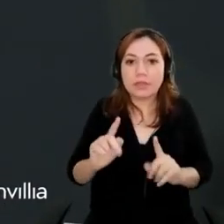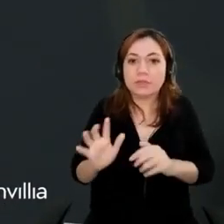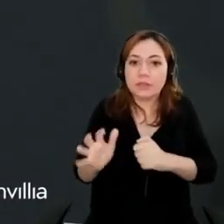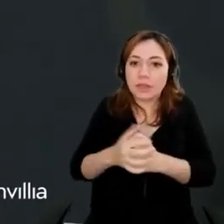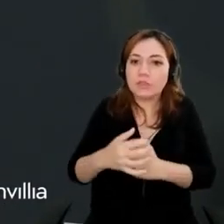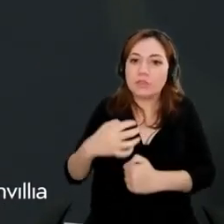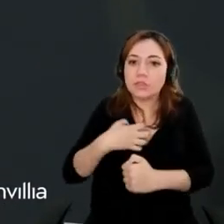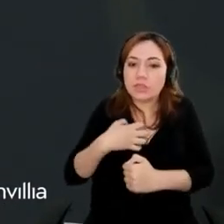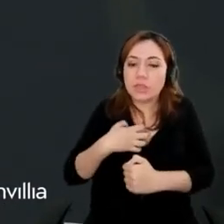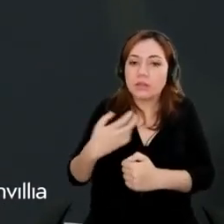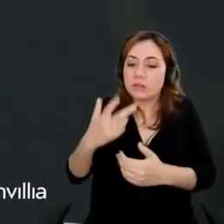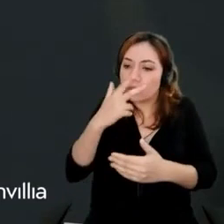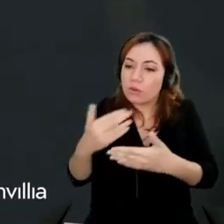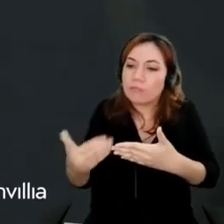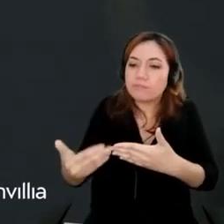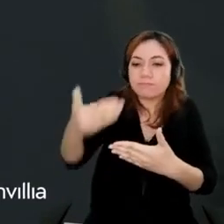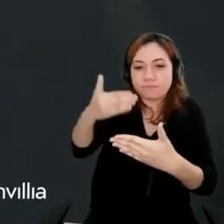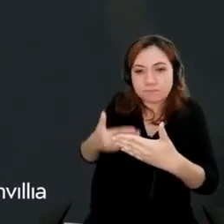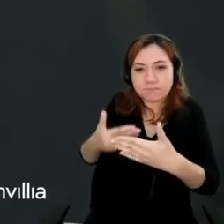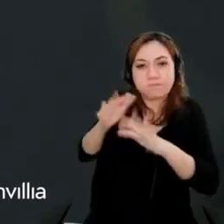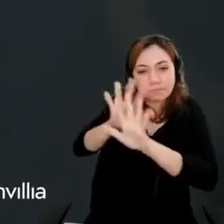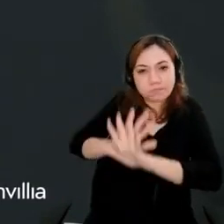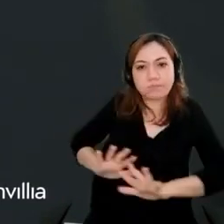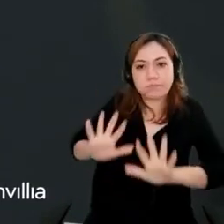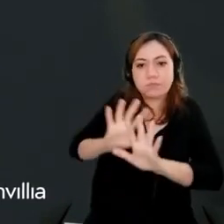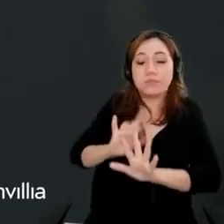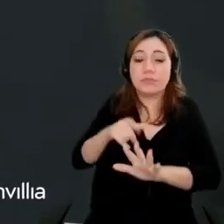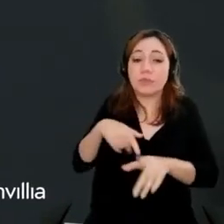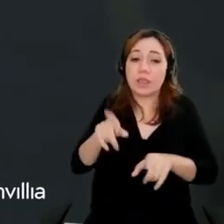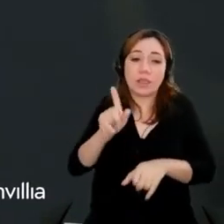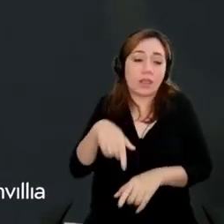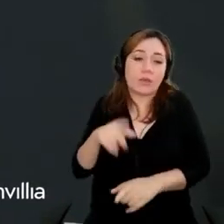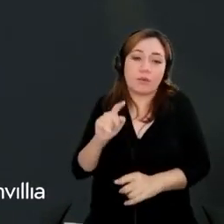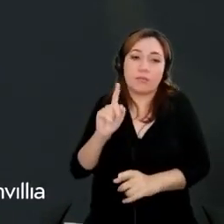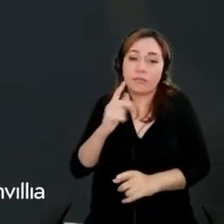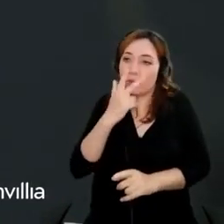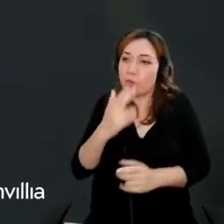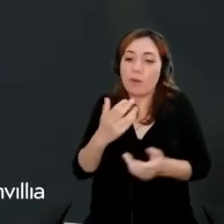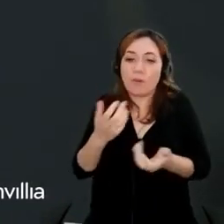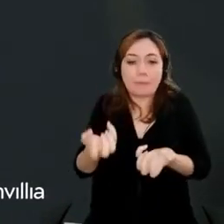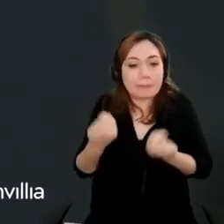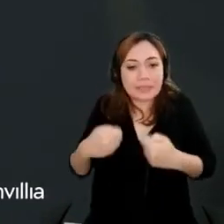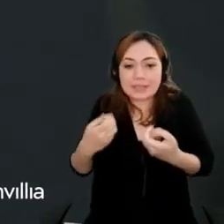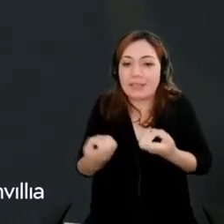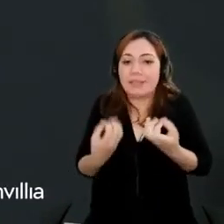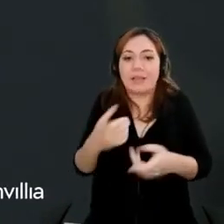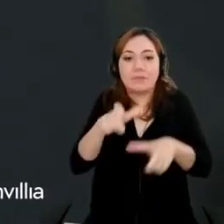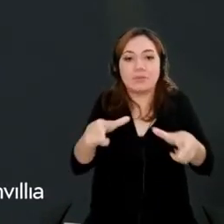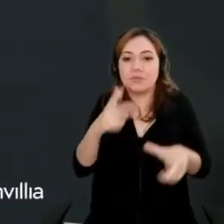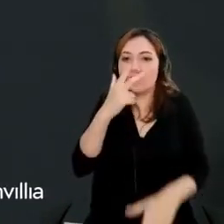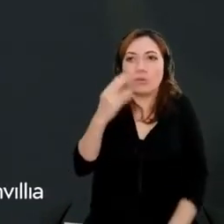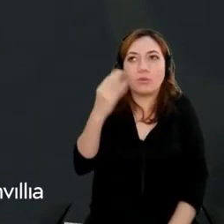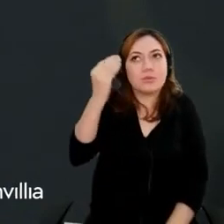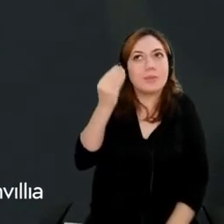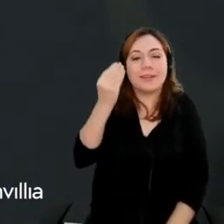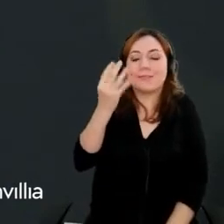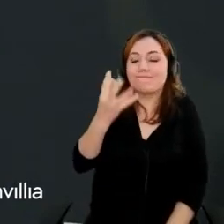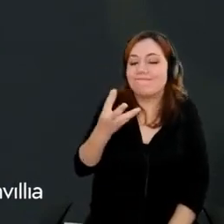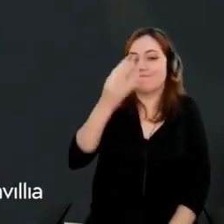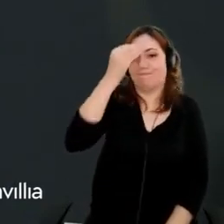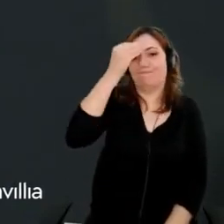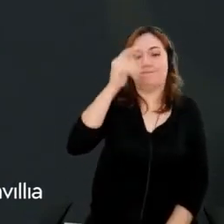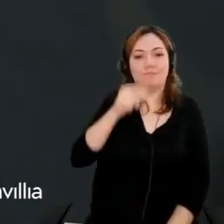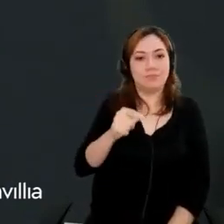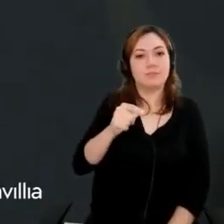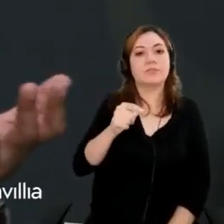people have a memorable experience, a memorable interaction with your brand. I think a lot of the things we interact with on a